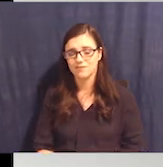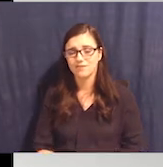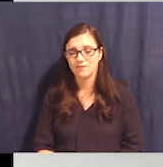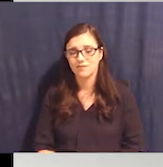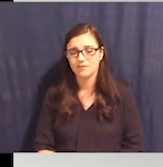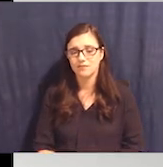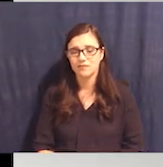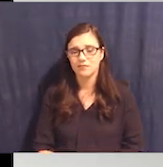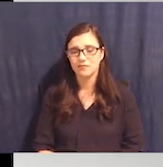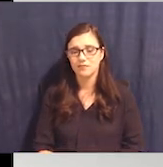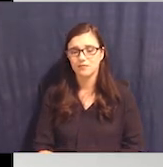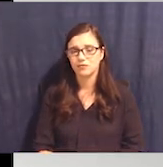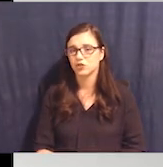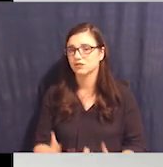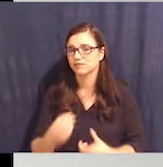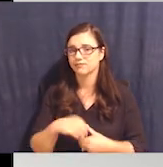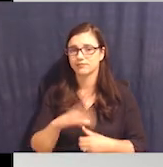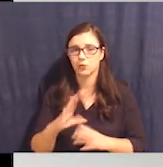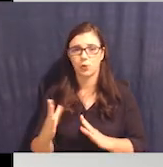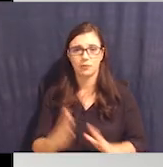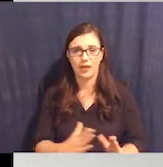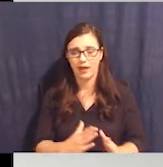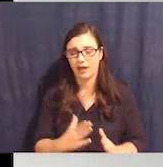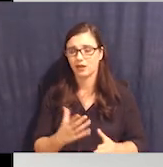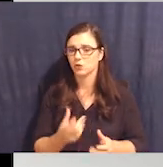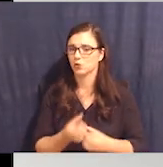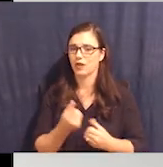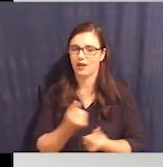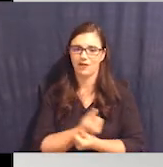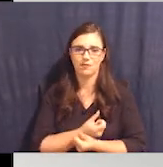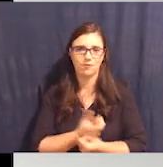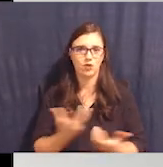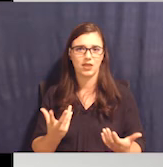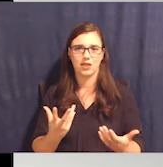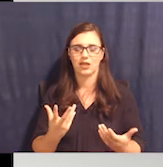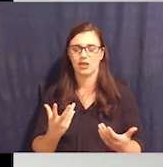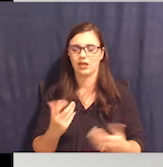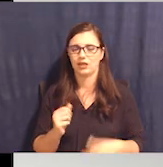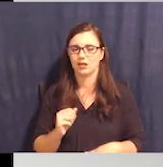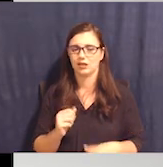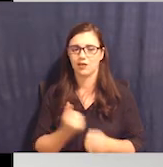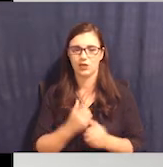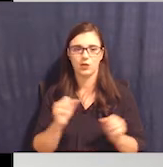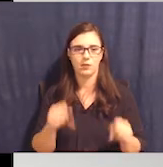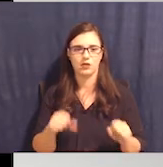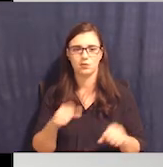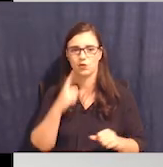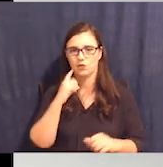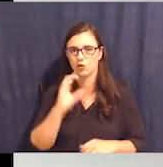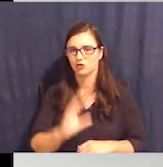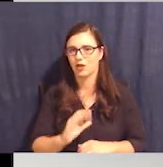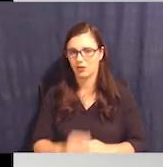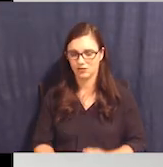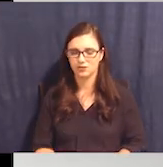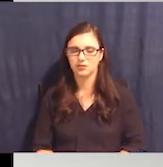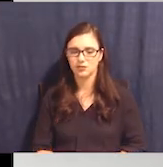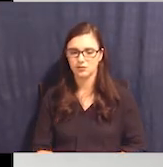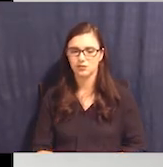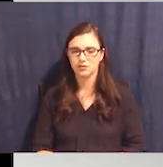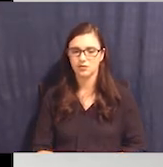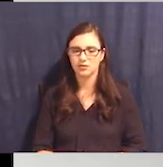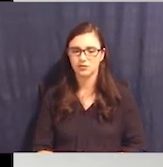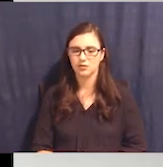it. Make a part of your plan to get everything that you can get for your